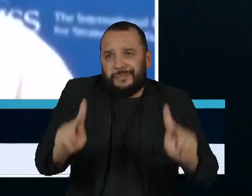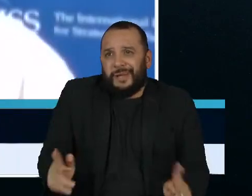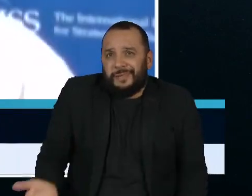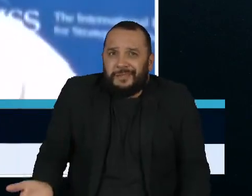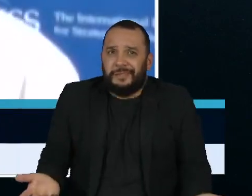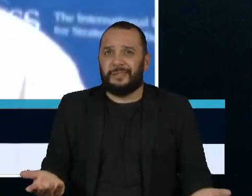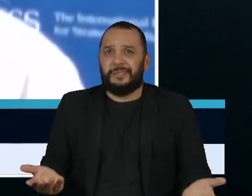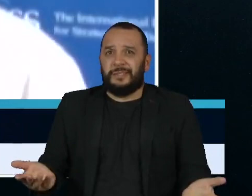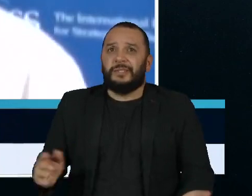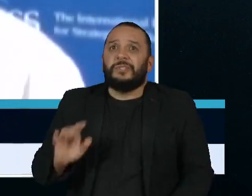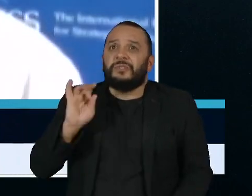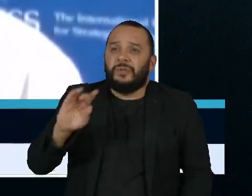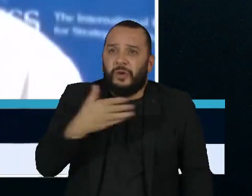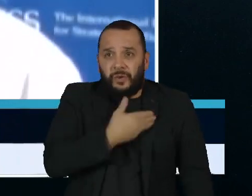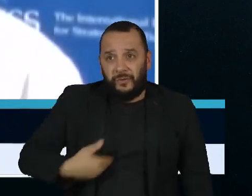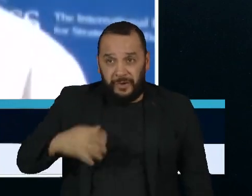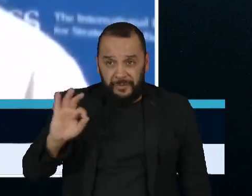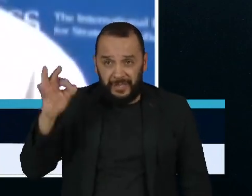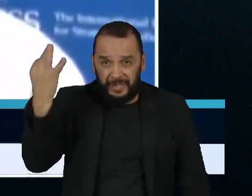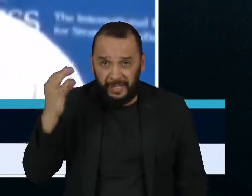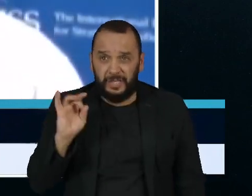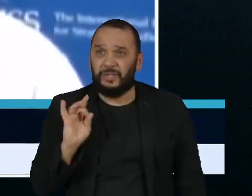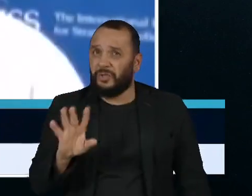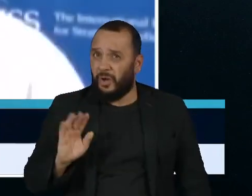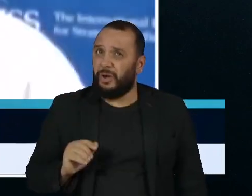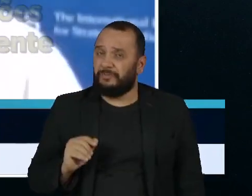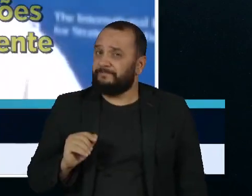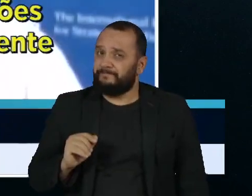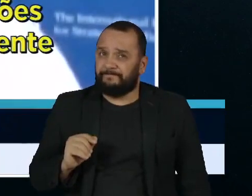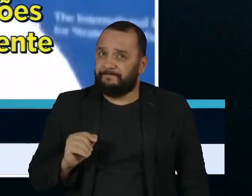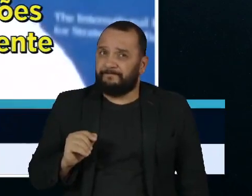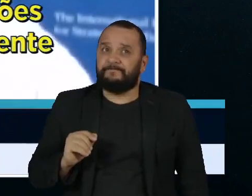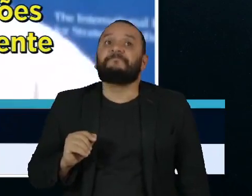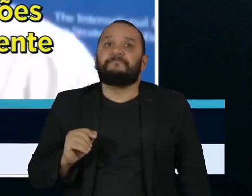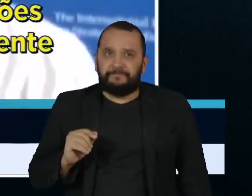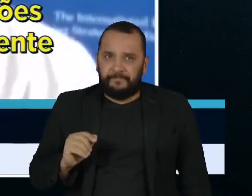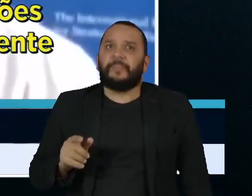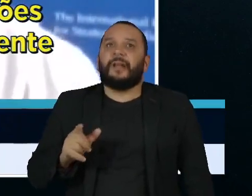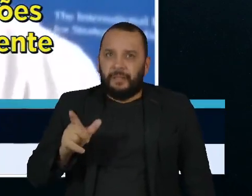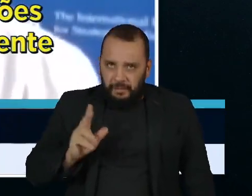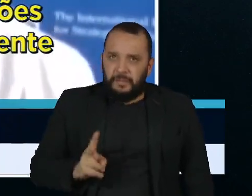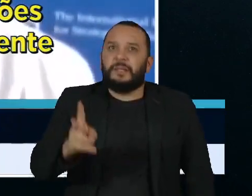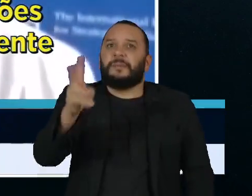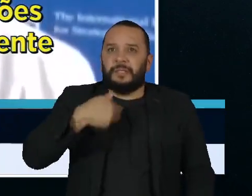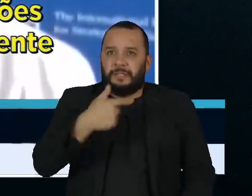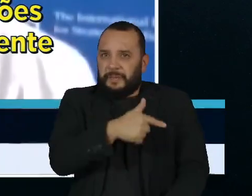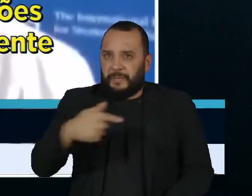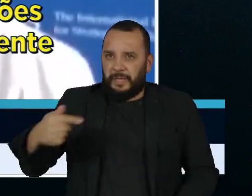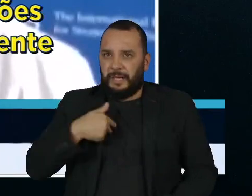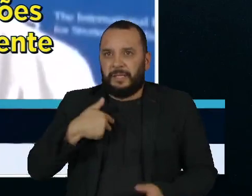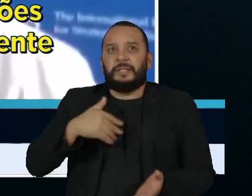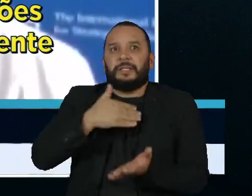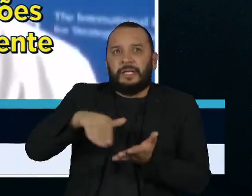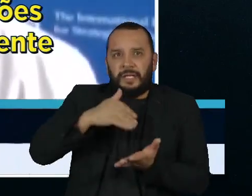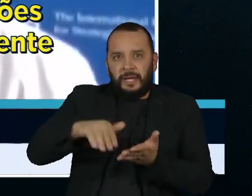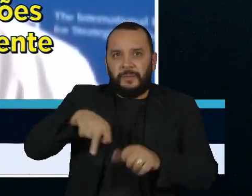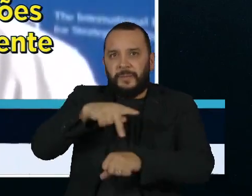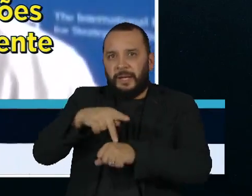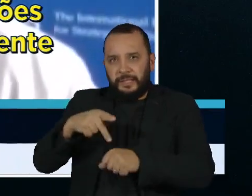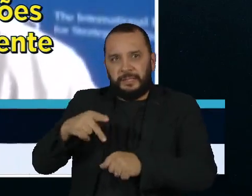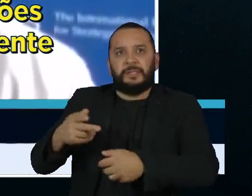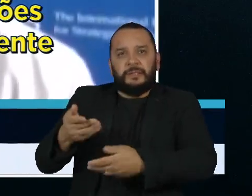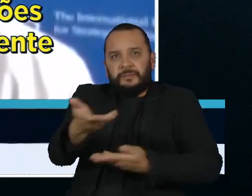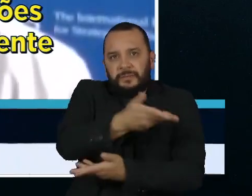happening within the French government. Even this week, the Foreign Secretary of the UK